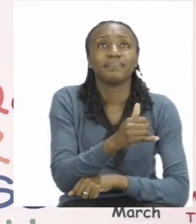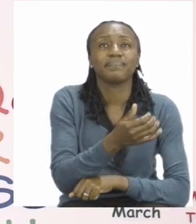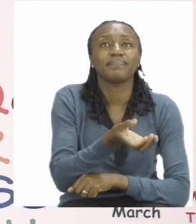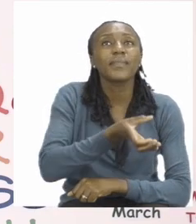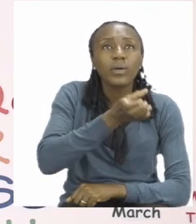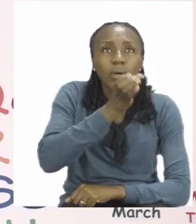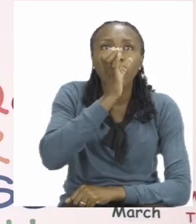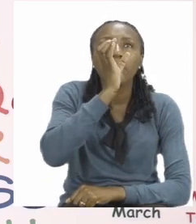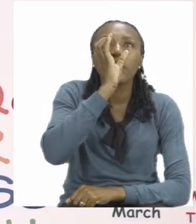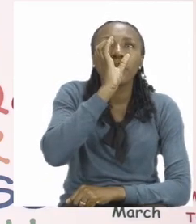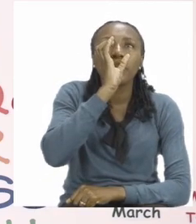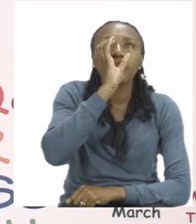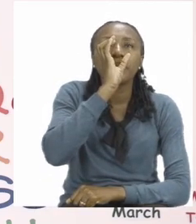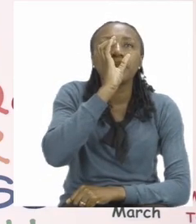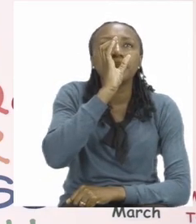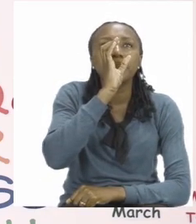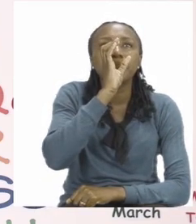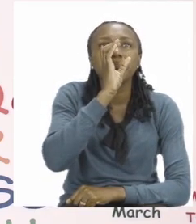watering,